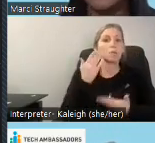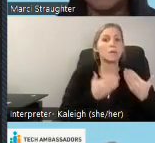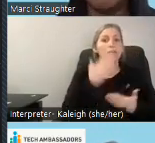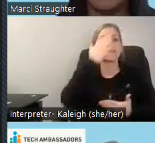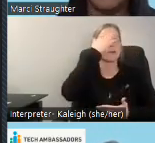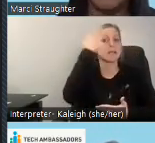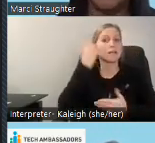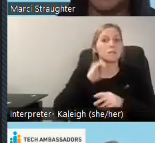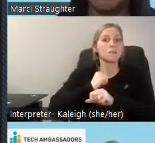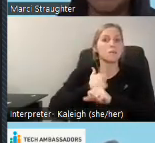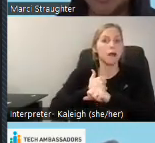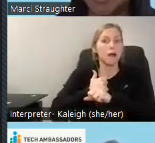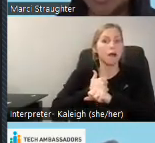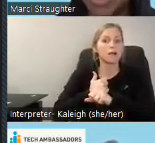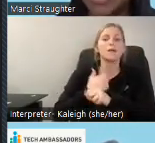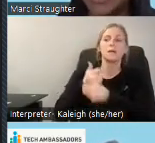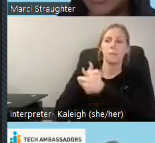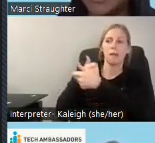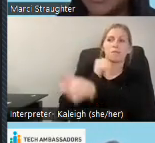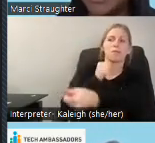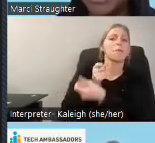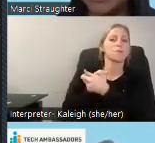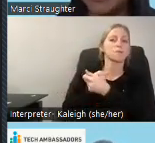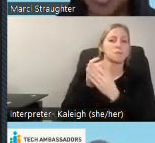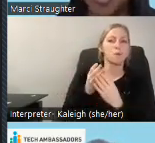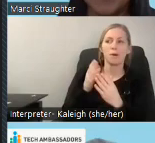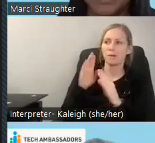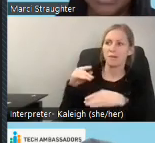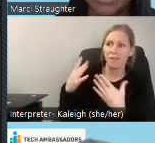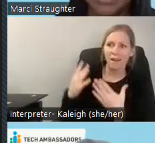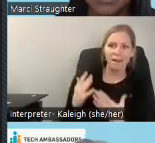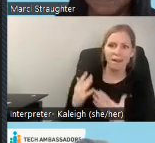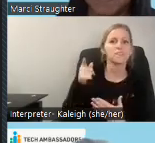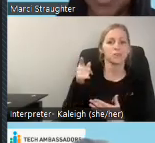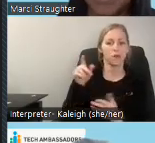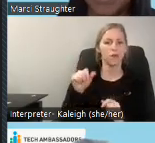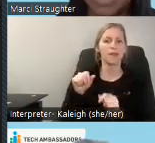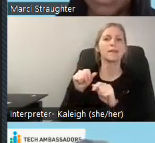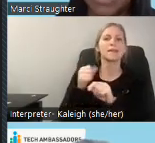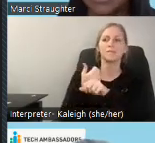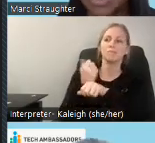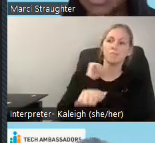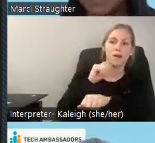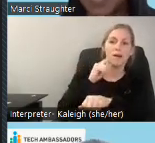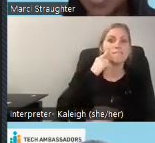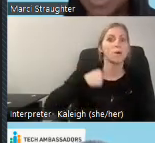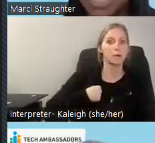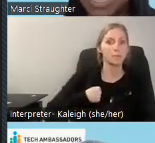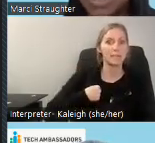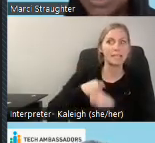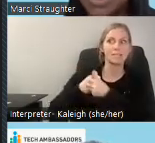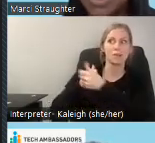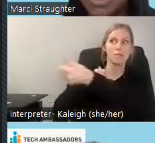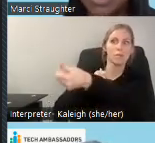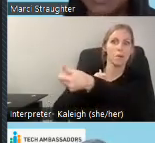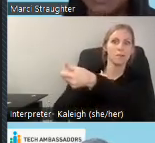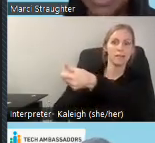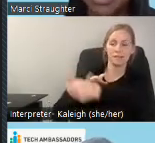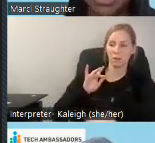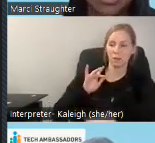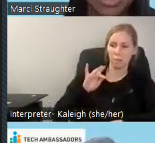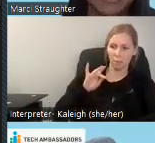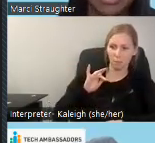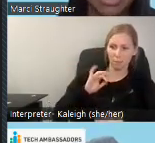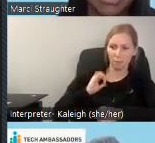things like that, my remote support provider can open it up for me and lock it for me and